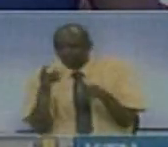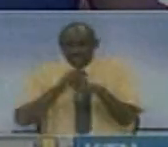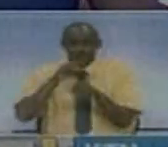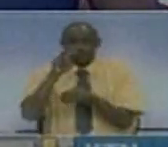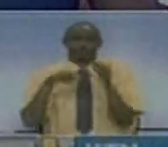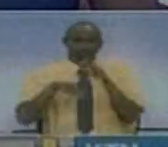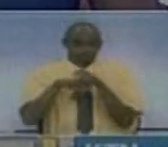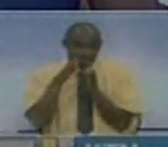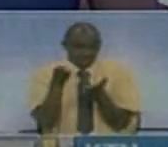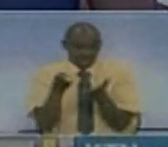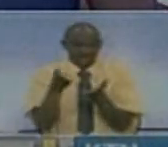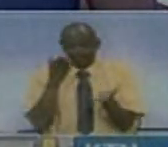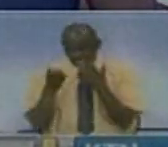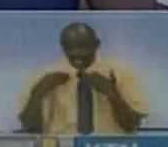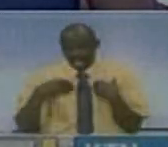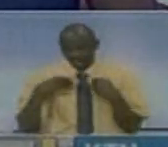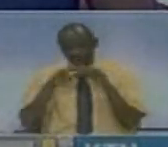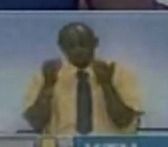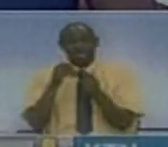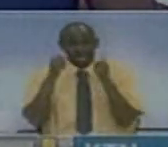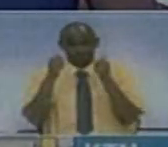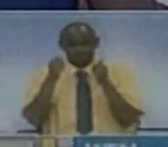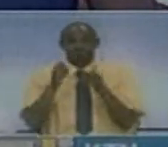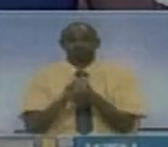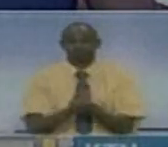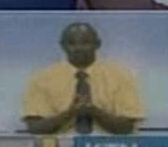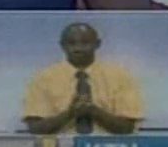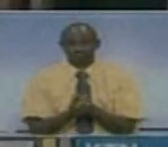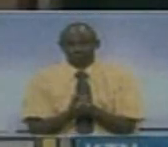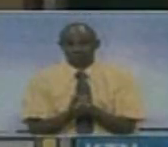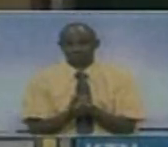be a downer for this World Cup.